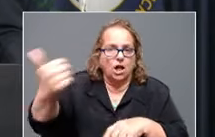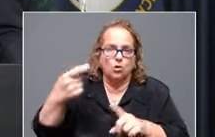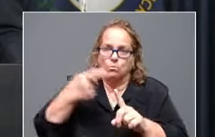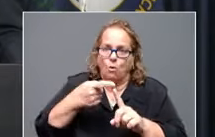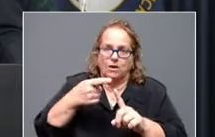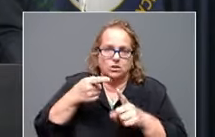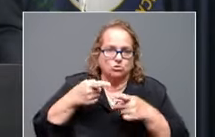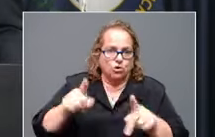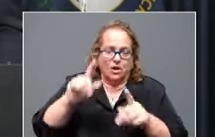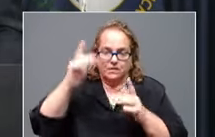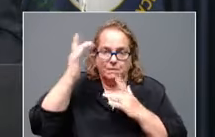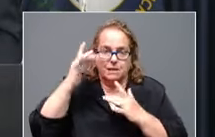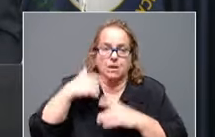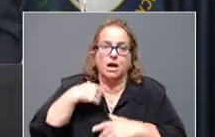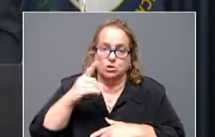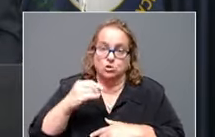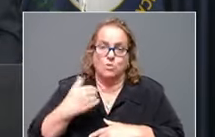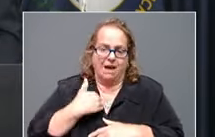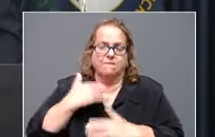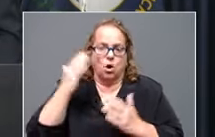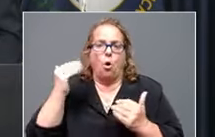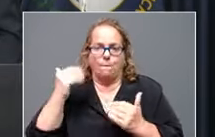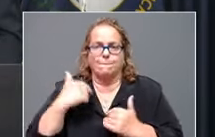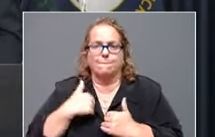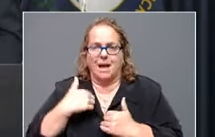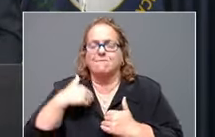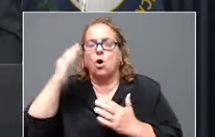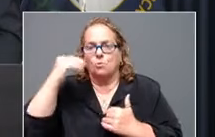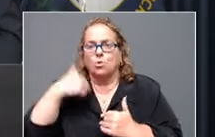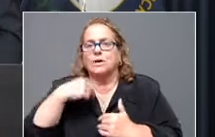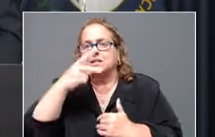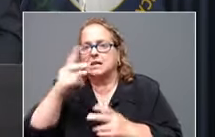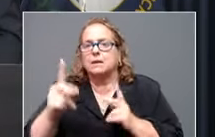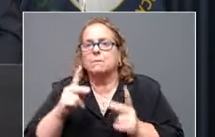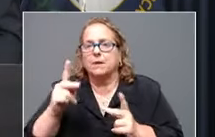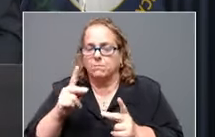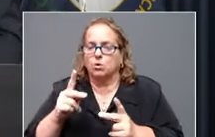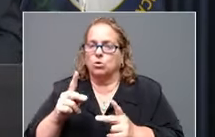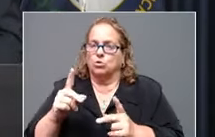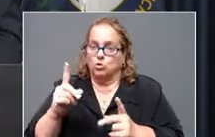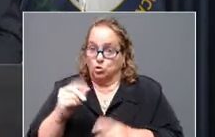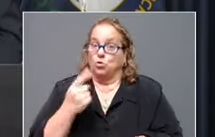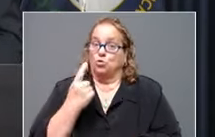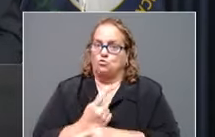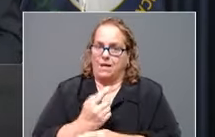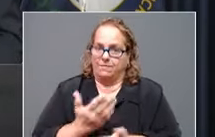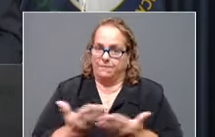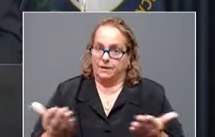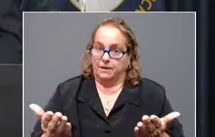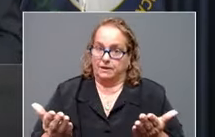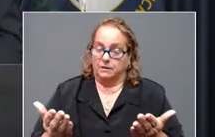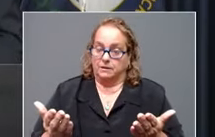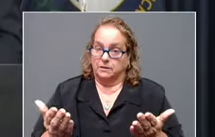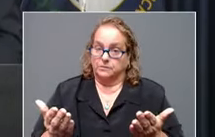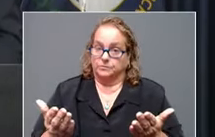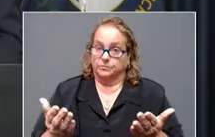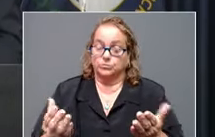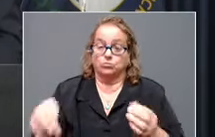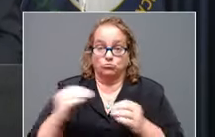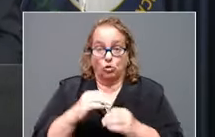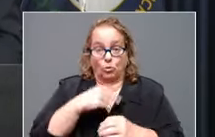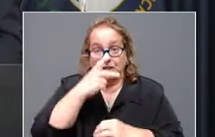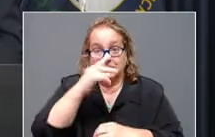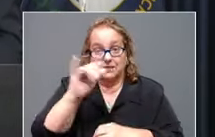pandemic. So I do have hope. I have hope that we're seeing people step up and do the right thing. And the more that we see that, especially